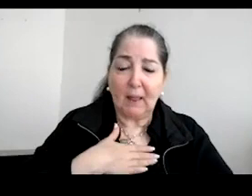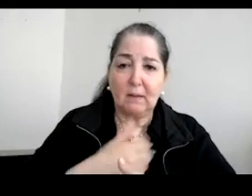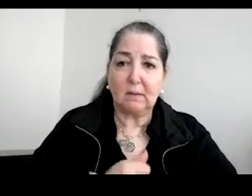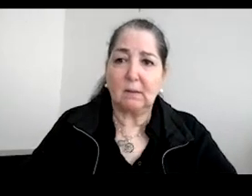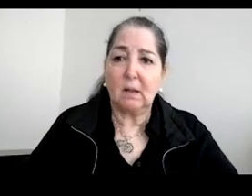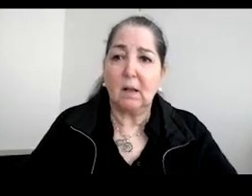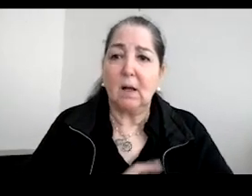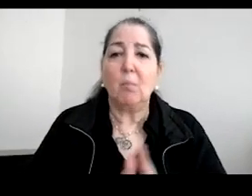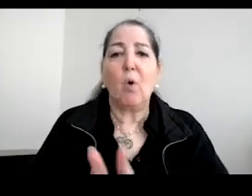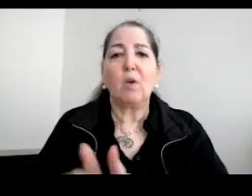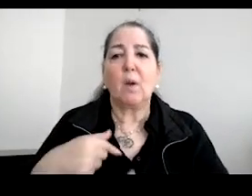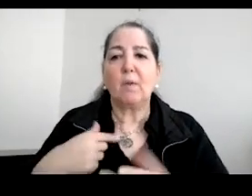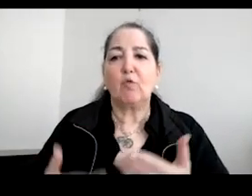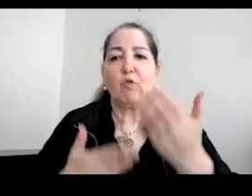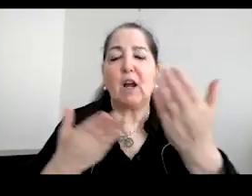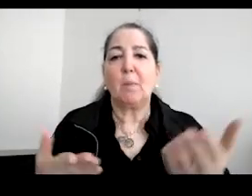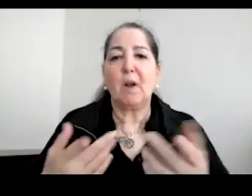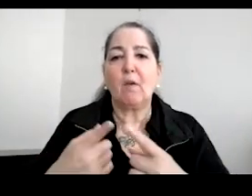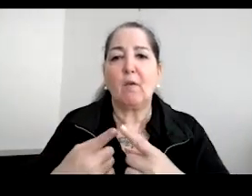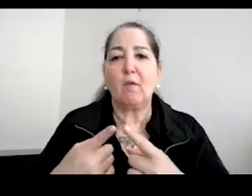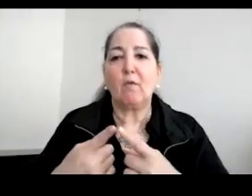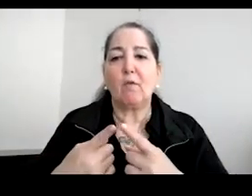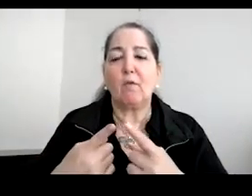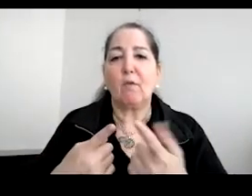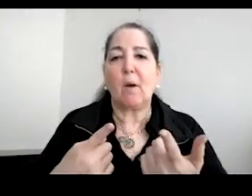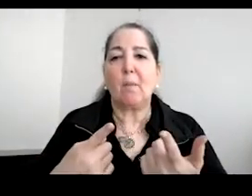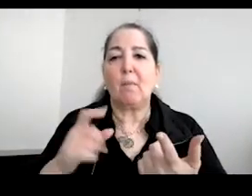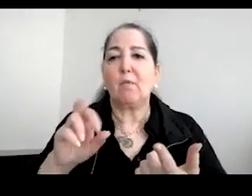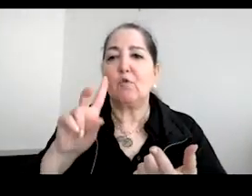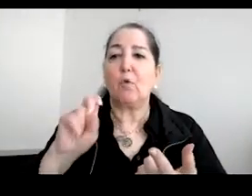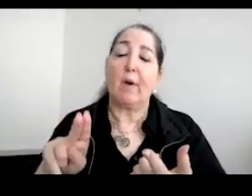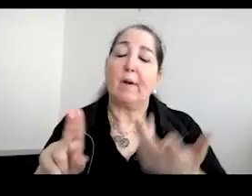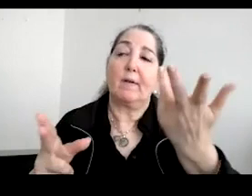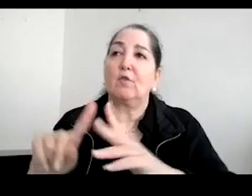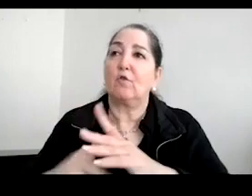But I would also like recommend from your interpretation, Jordan, start answering it from there.